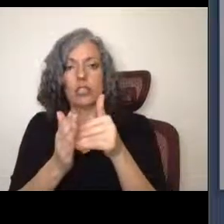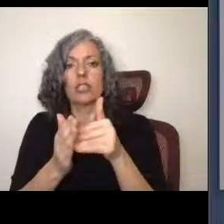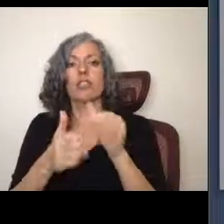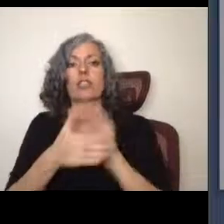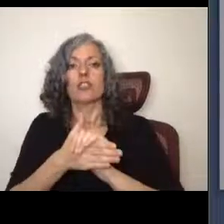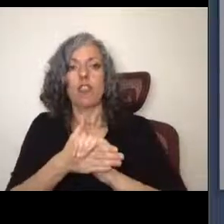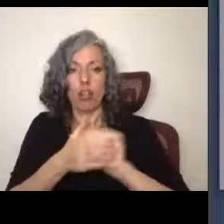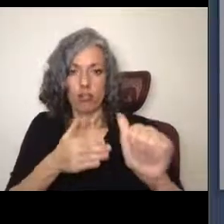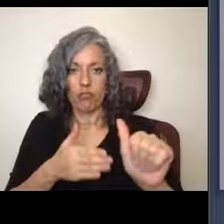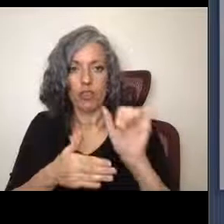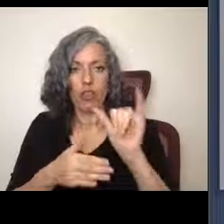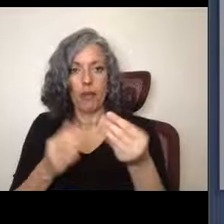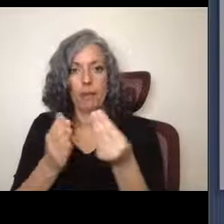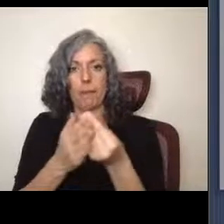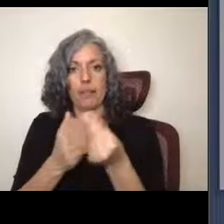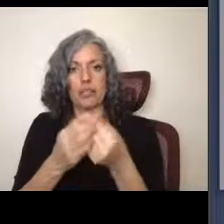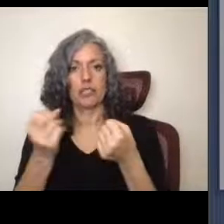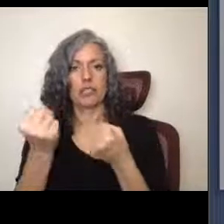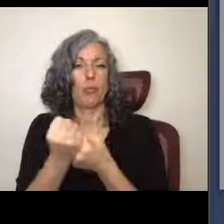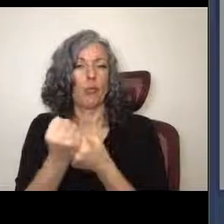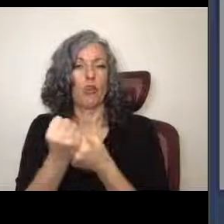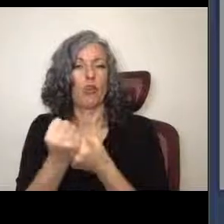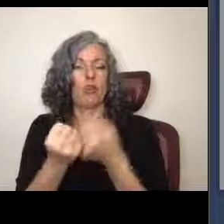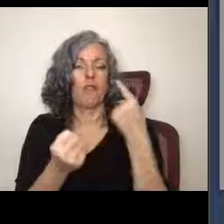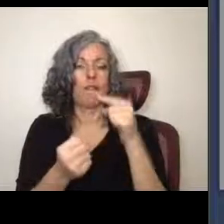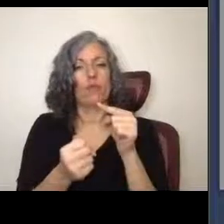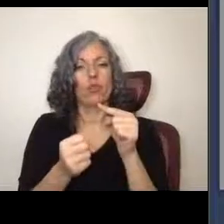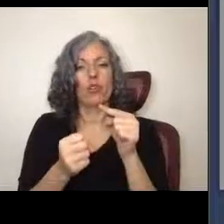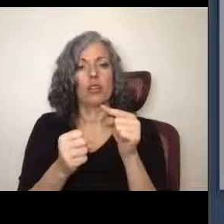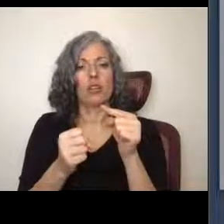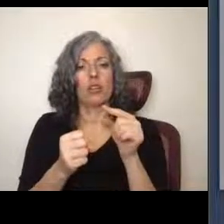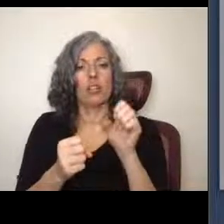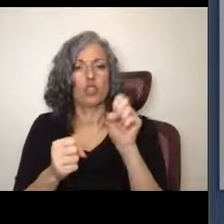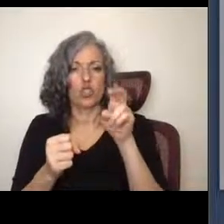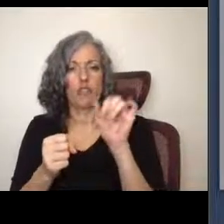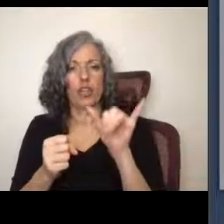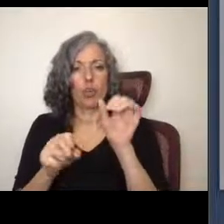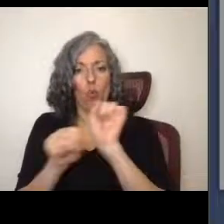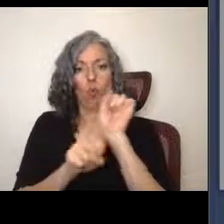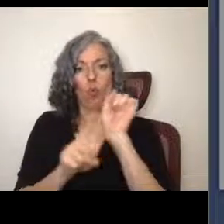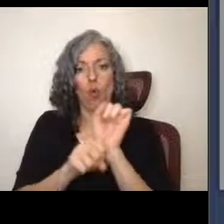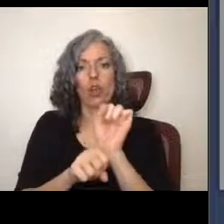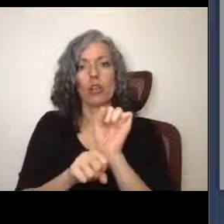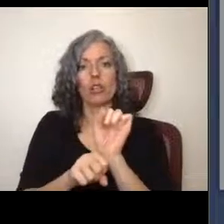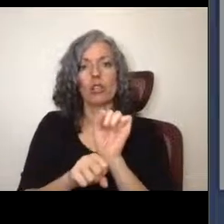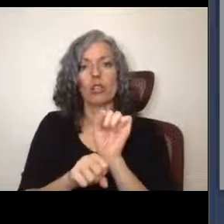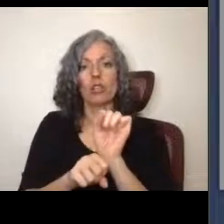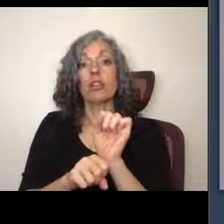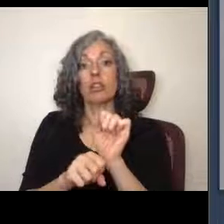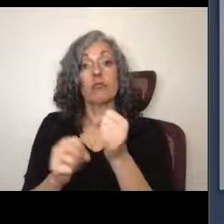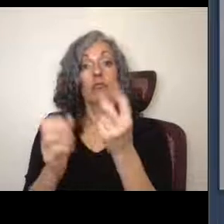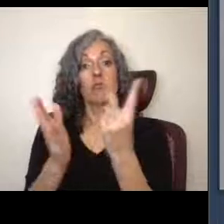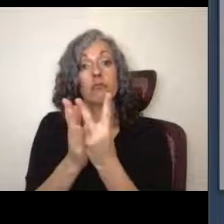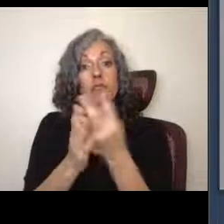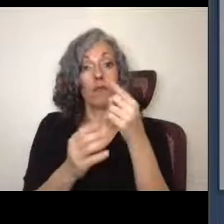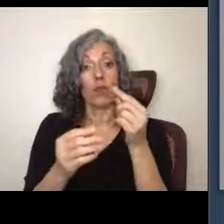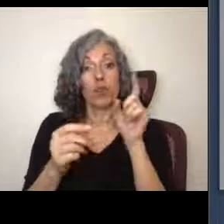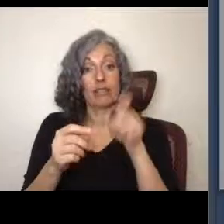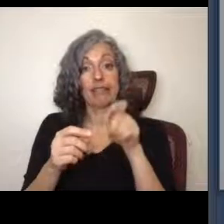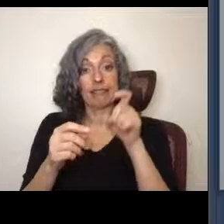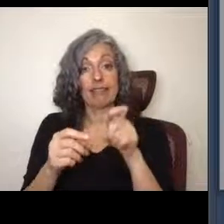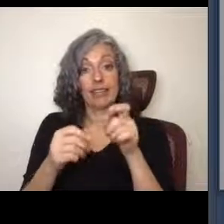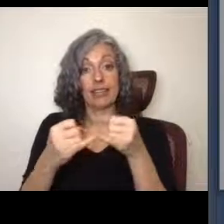funding for the right-of-way support phase due to additional survey work needed to identify existing right-of-way lines and to verify the need for acquisitions on parcels